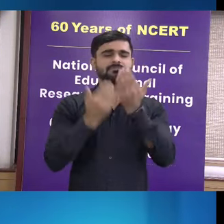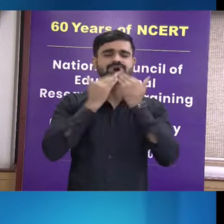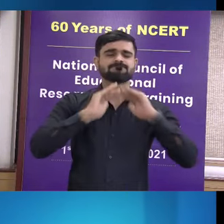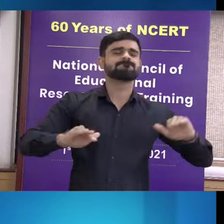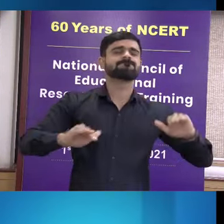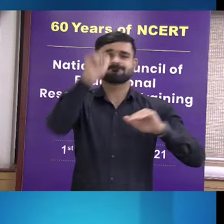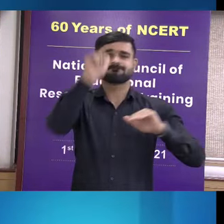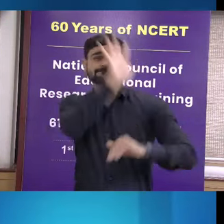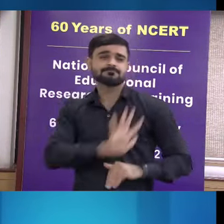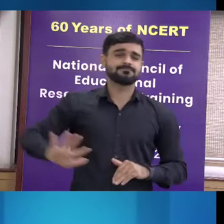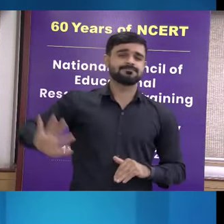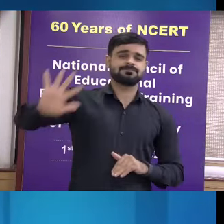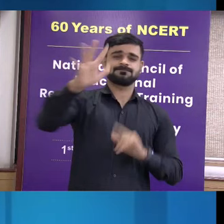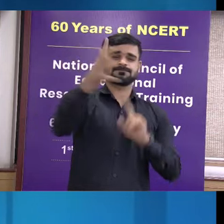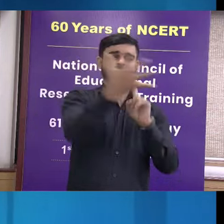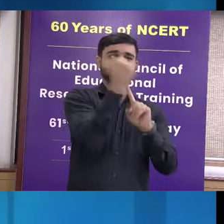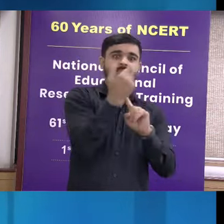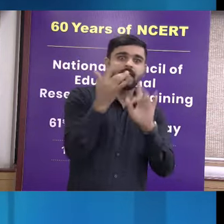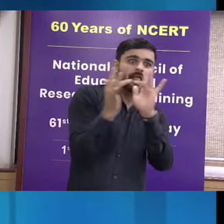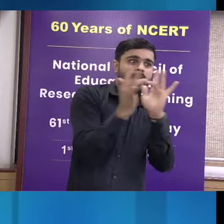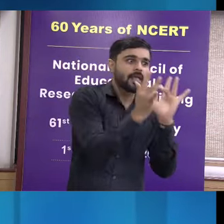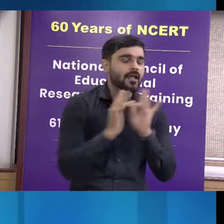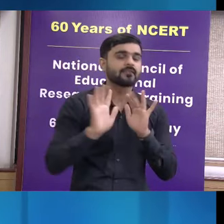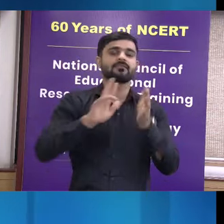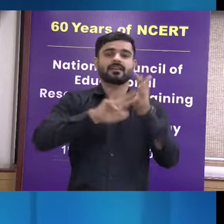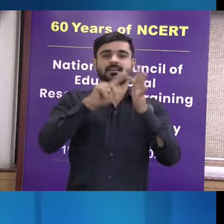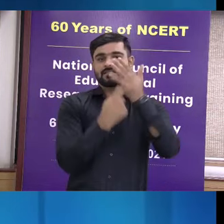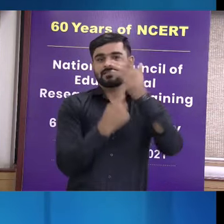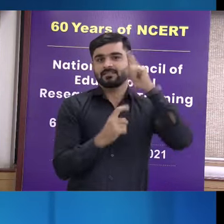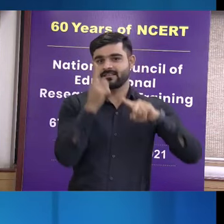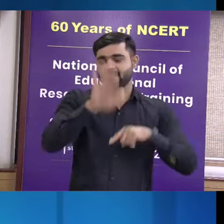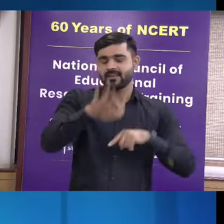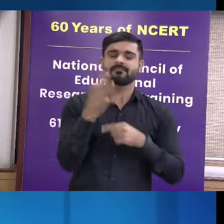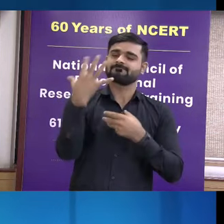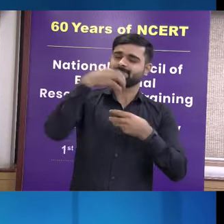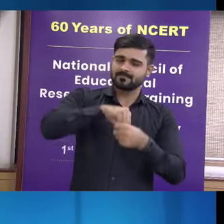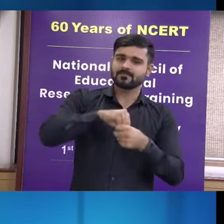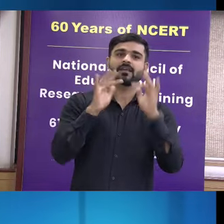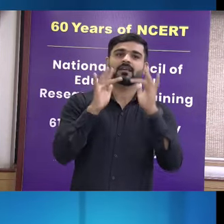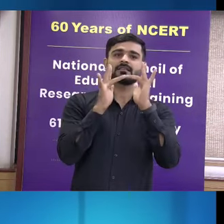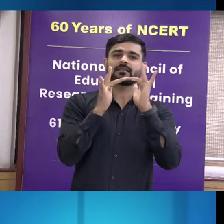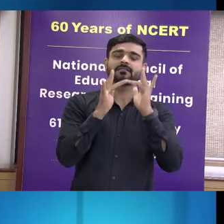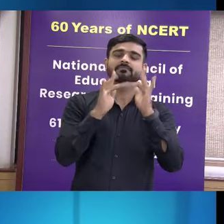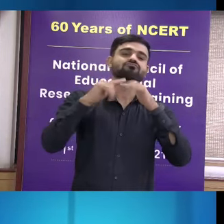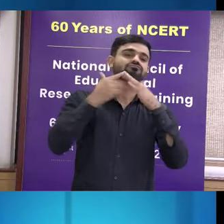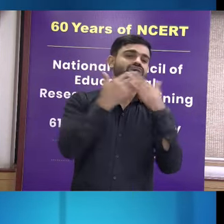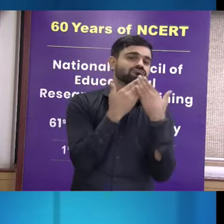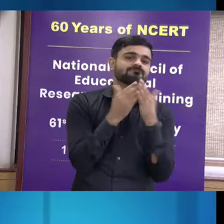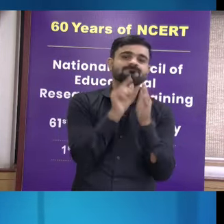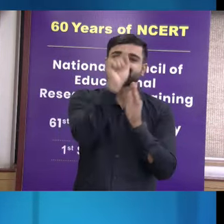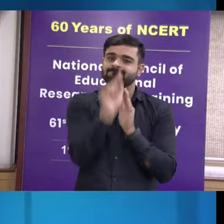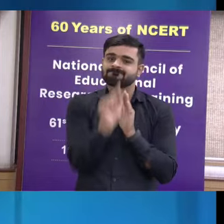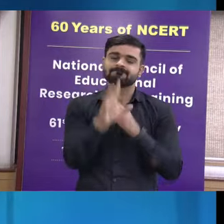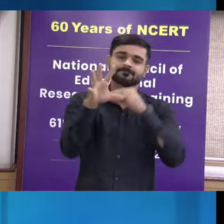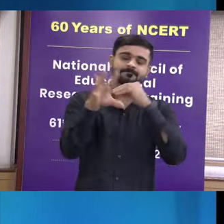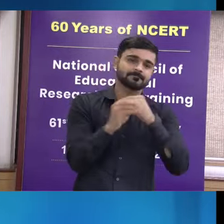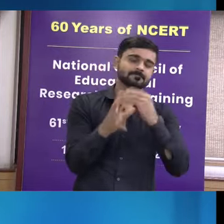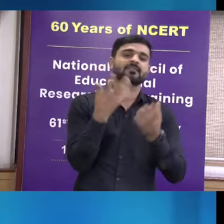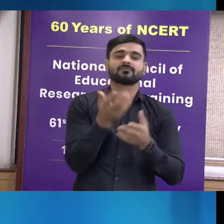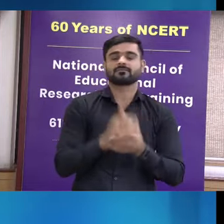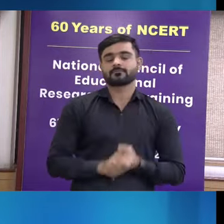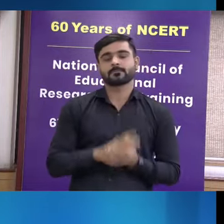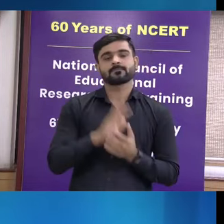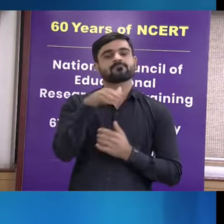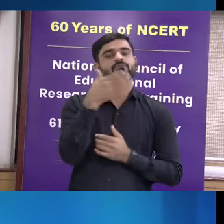the country, even then NCERT has come in with the online education guidelines, Pragyata,